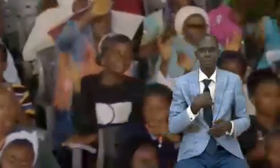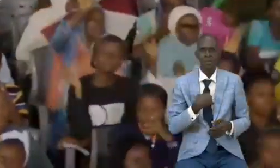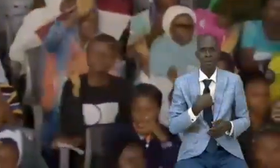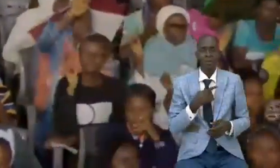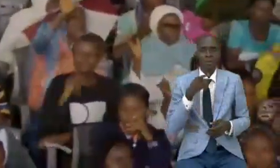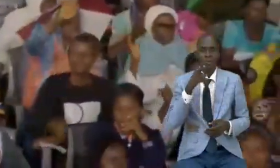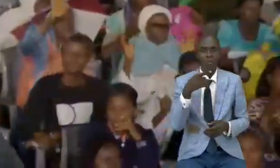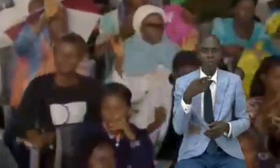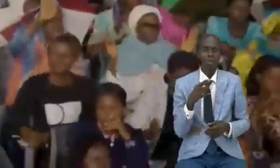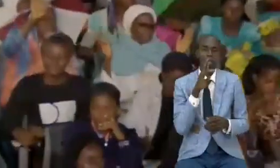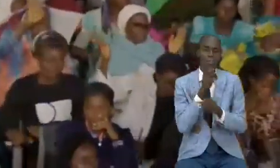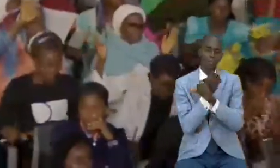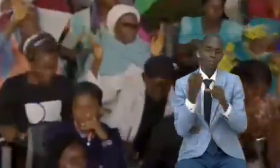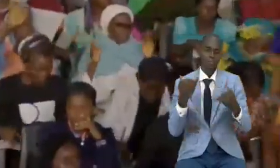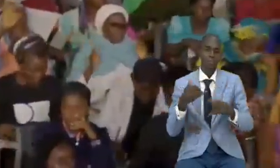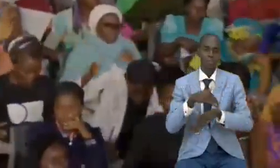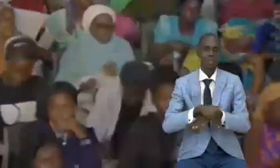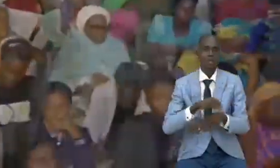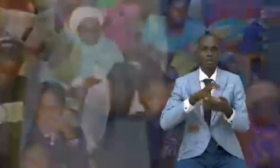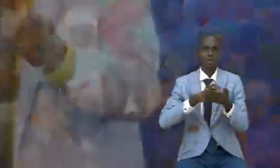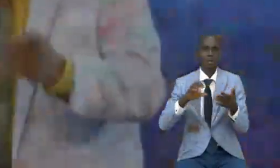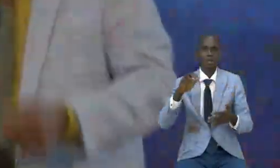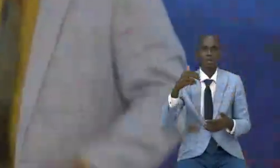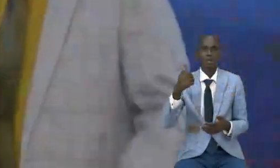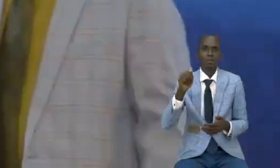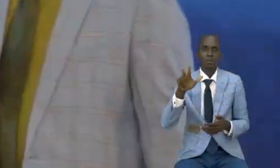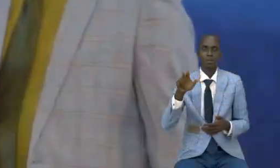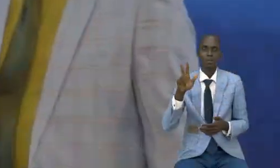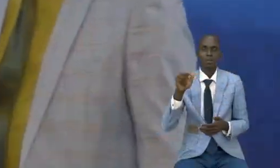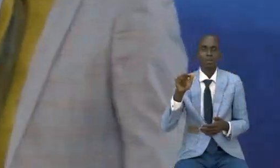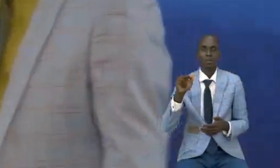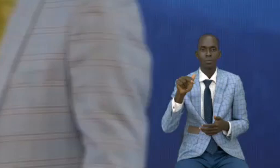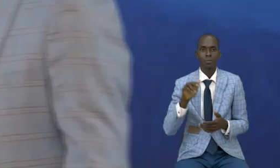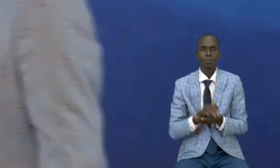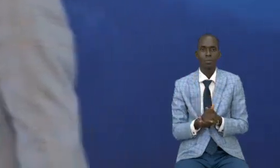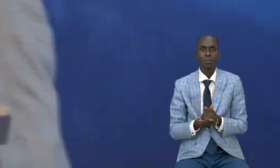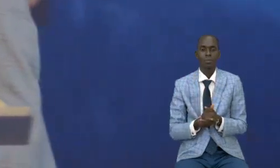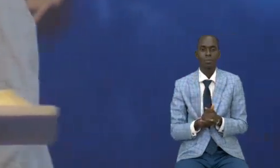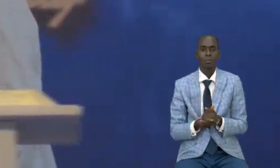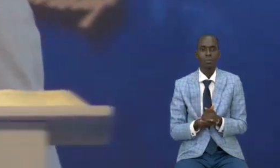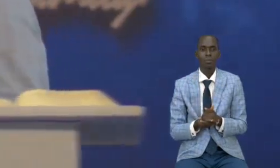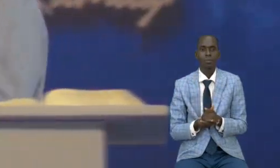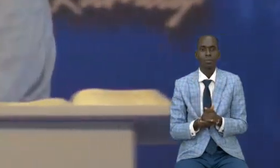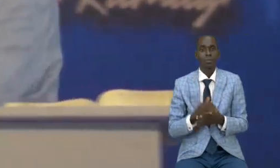tonight. Look at verse 13 there. In verse 13, for